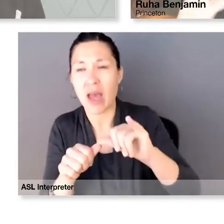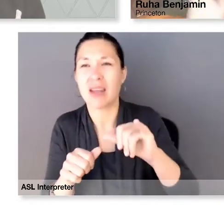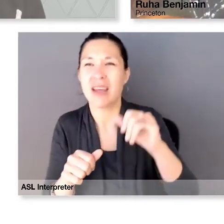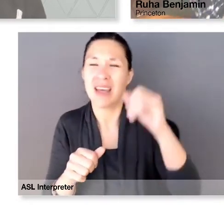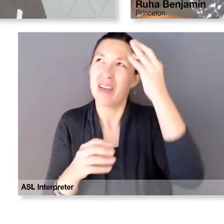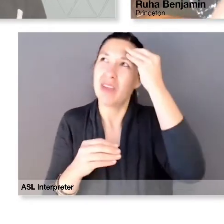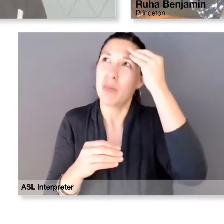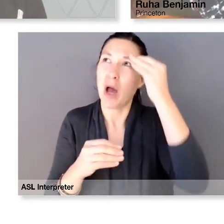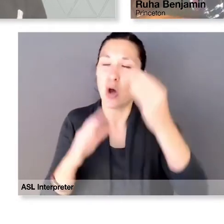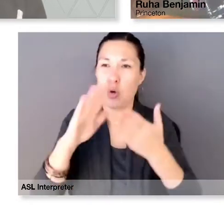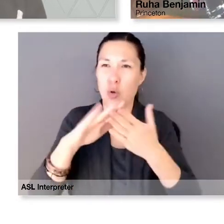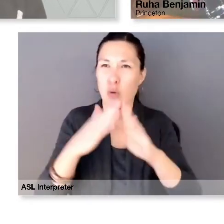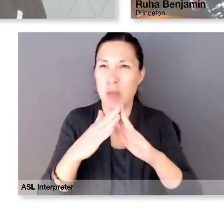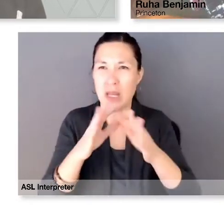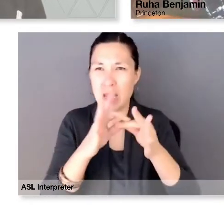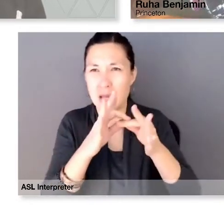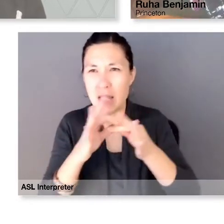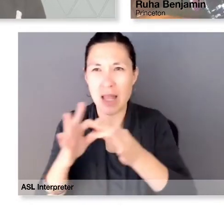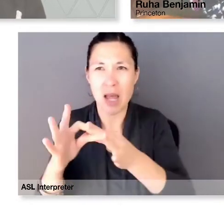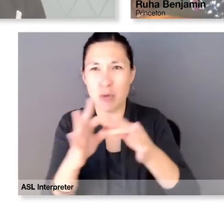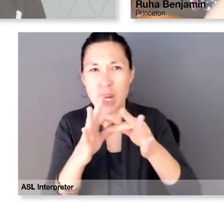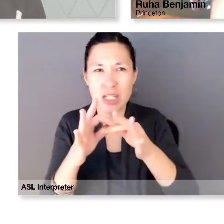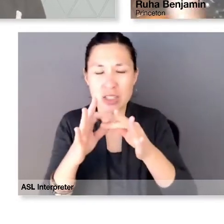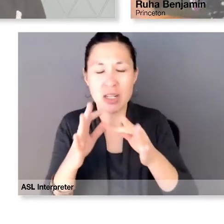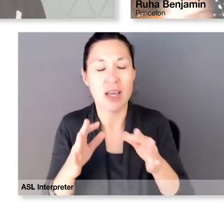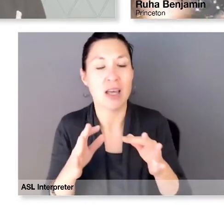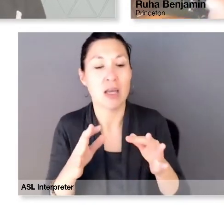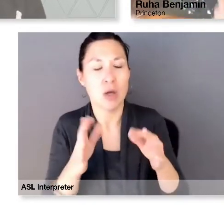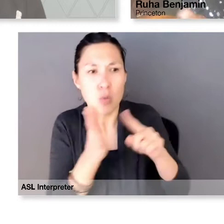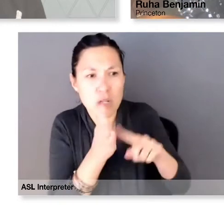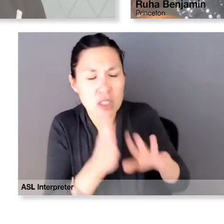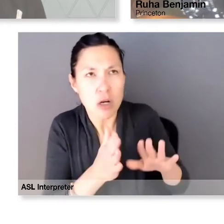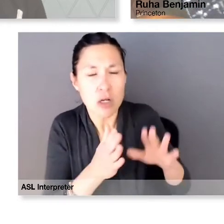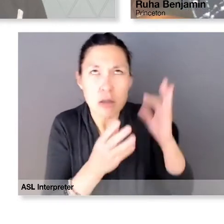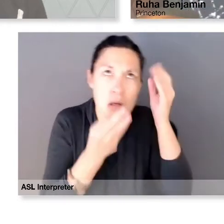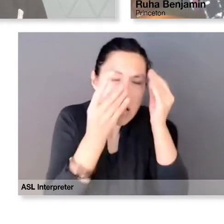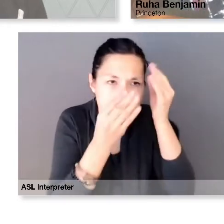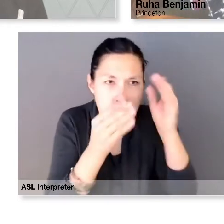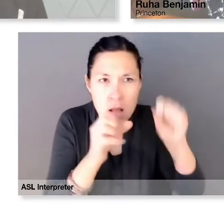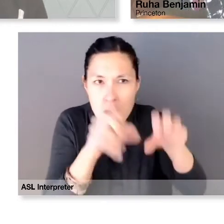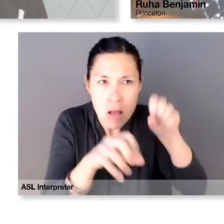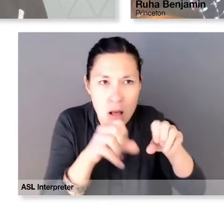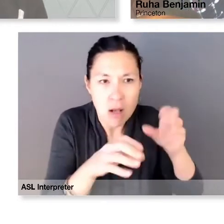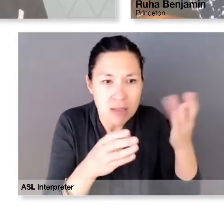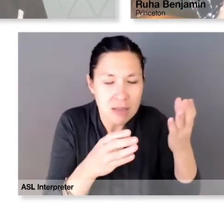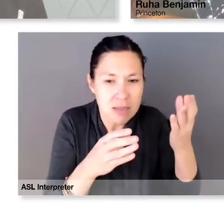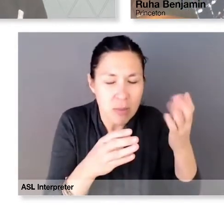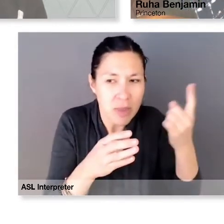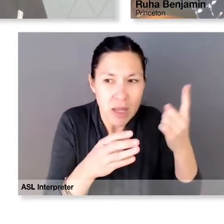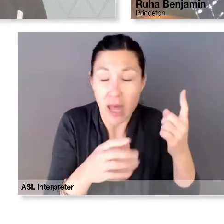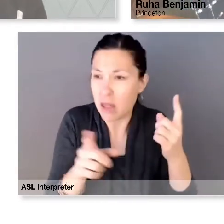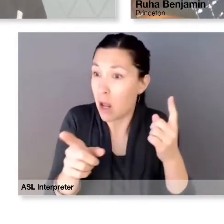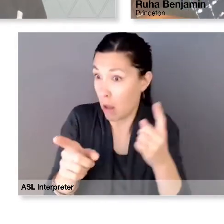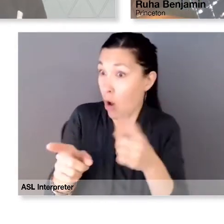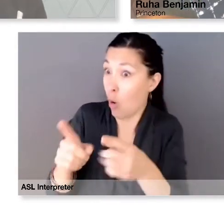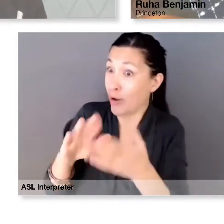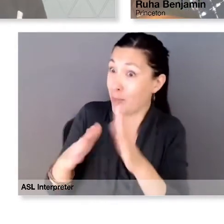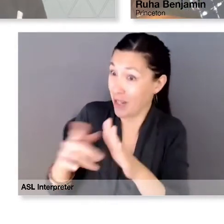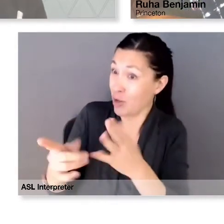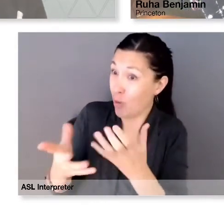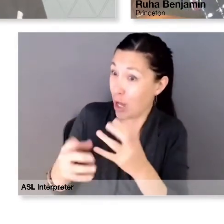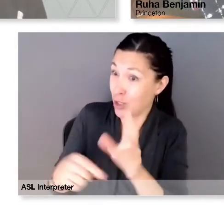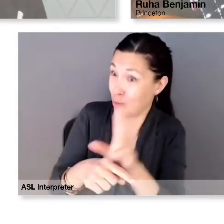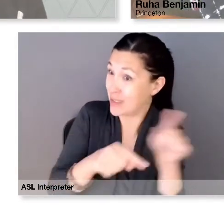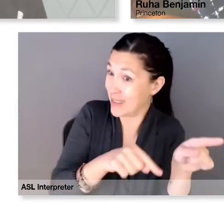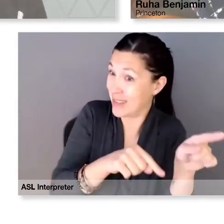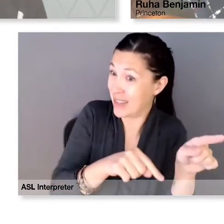collaboration, researchers, we huddle, we come up with something, and then we go out and try to find communities to collaborate with, rather than really starting